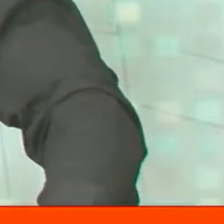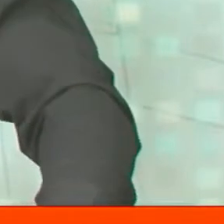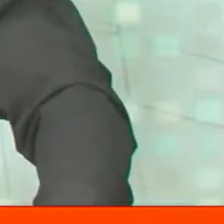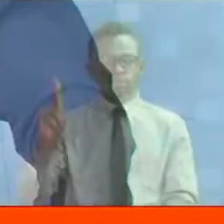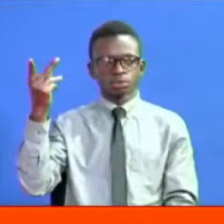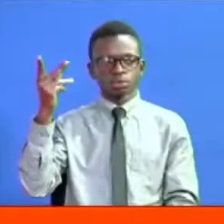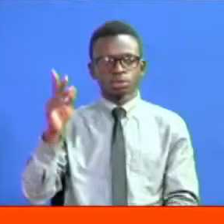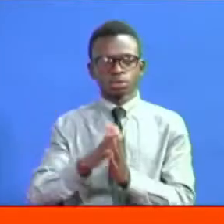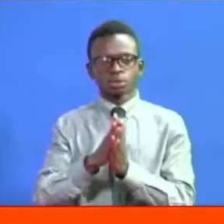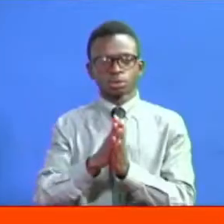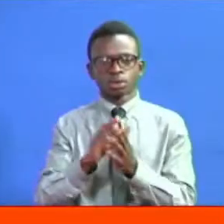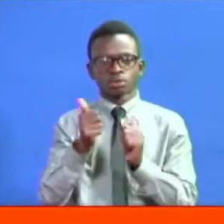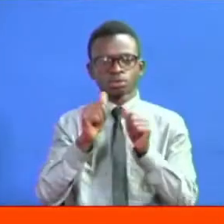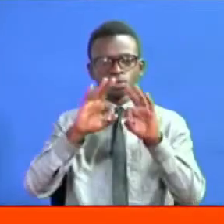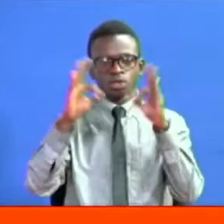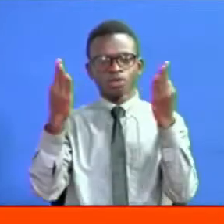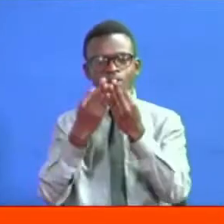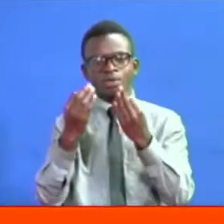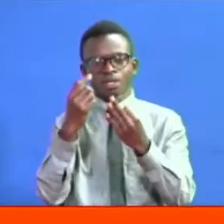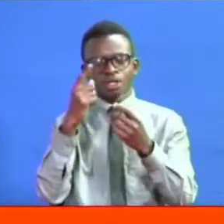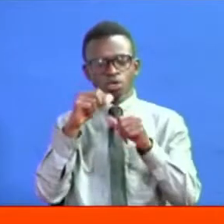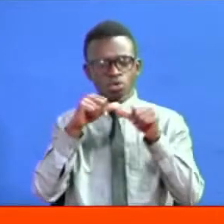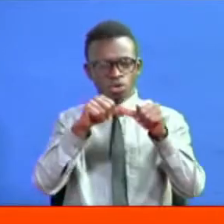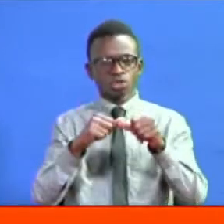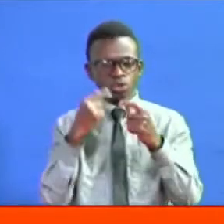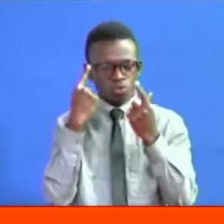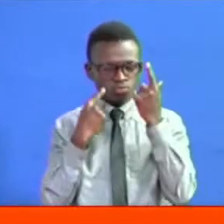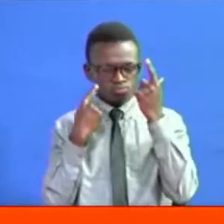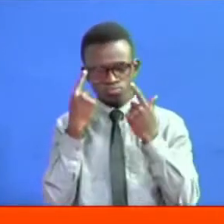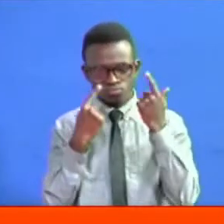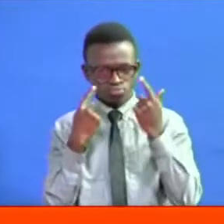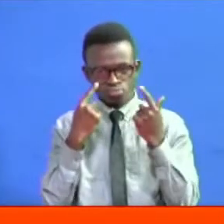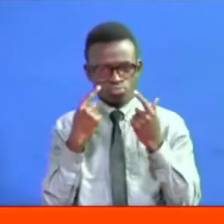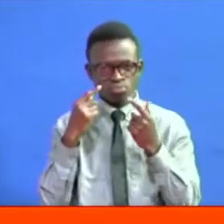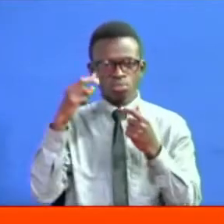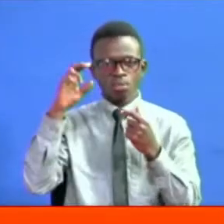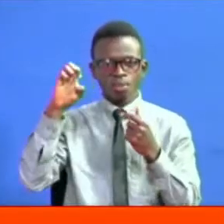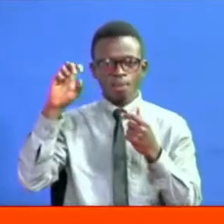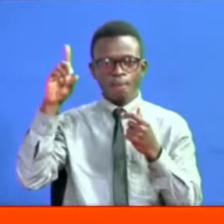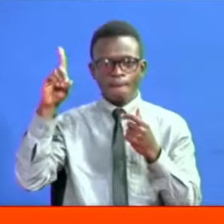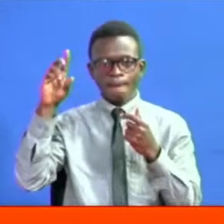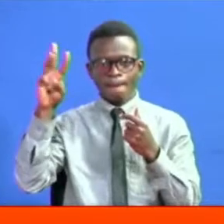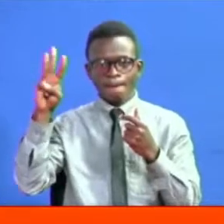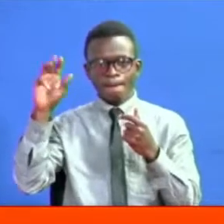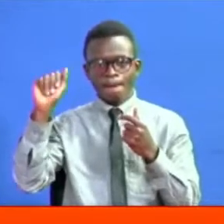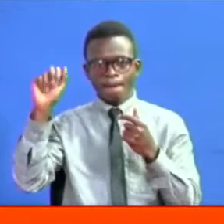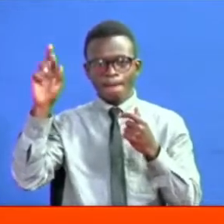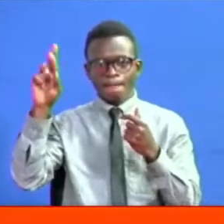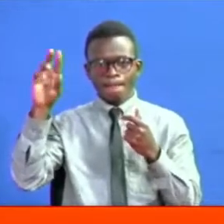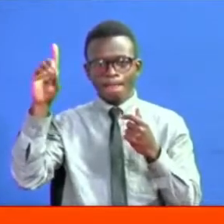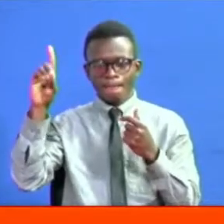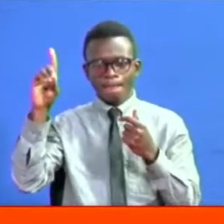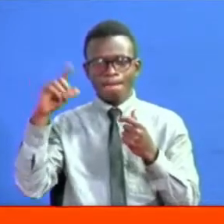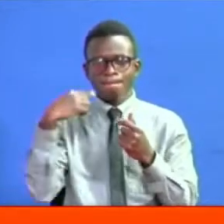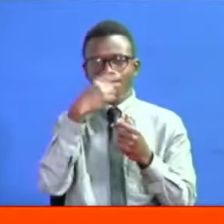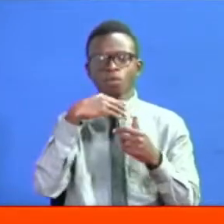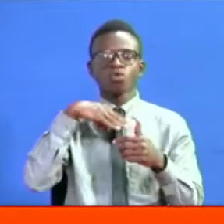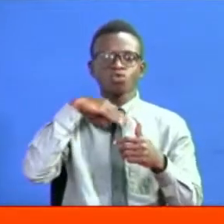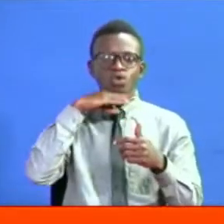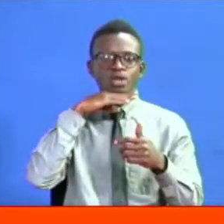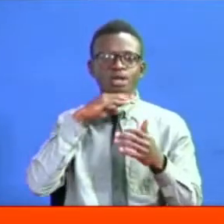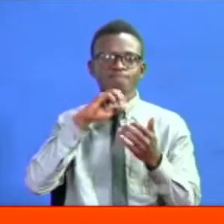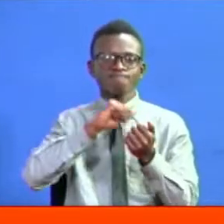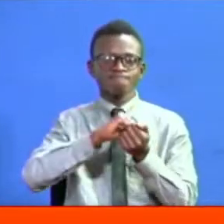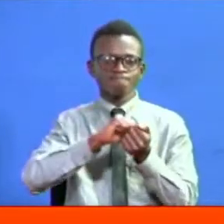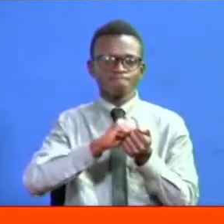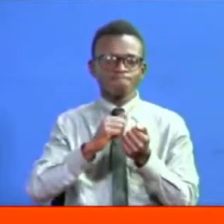Kenyans and sports fraternity continue to mourn the departed referee Edward Gitau alias Watela, who died on Thursday